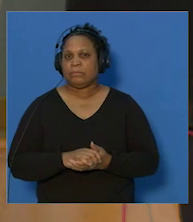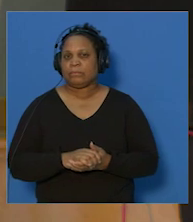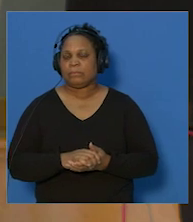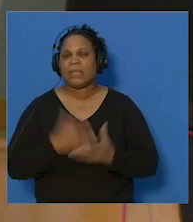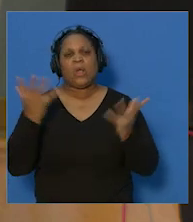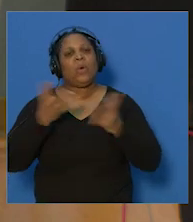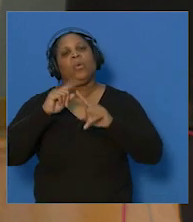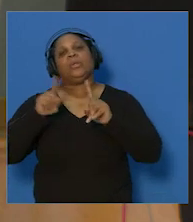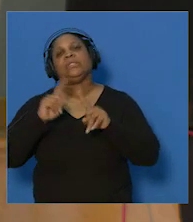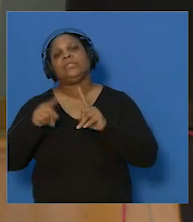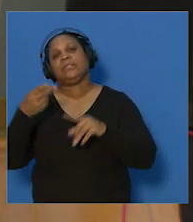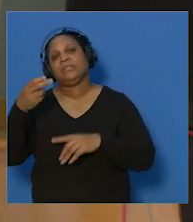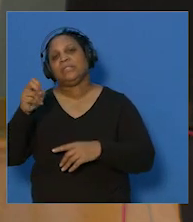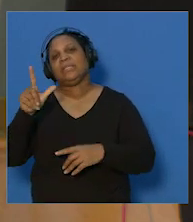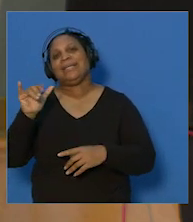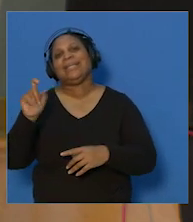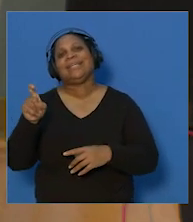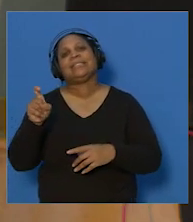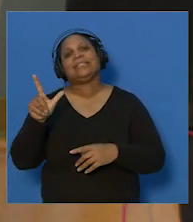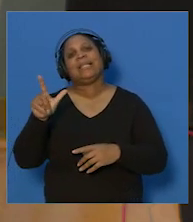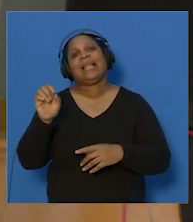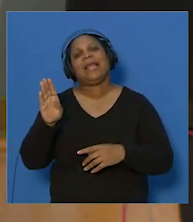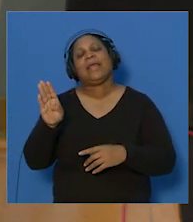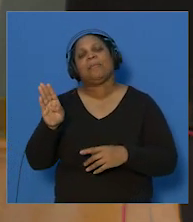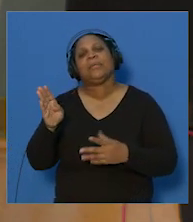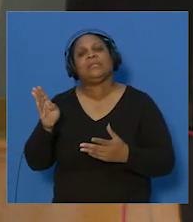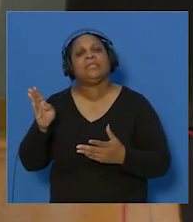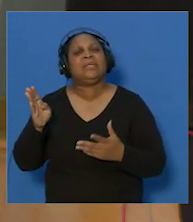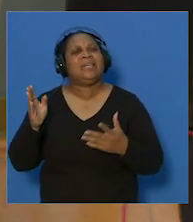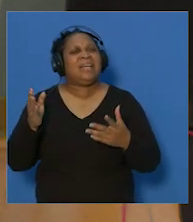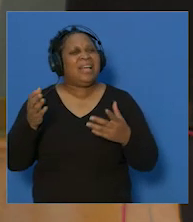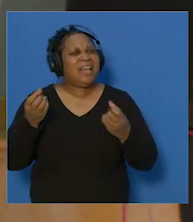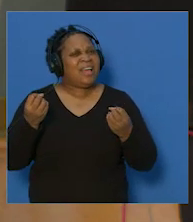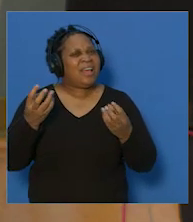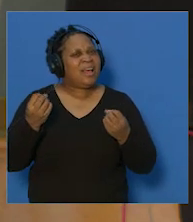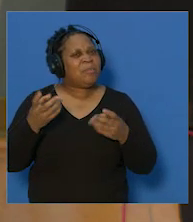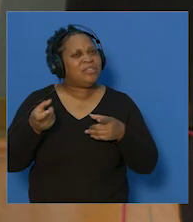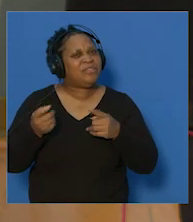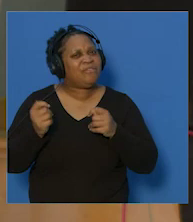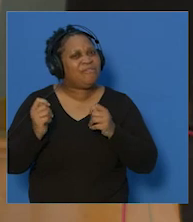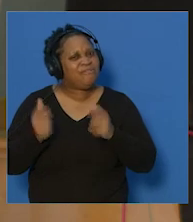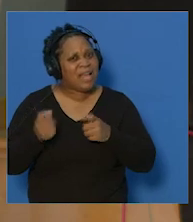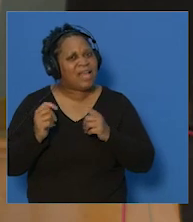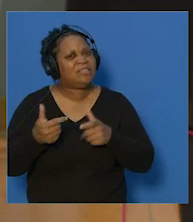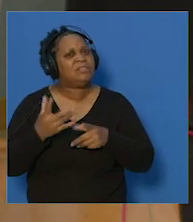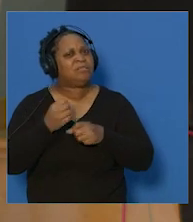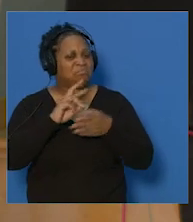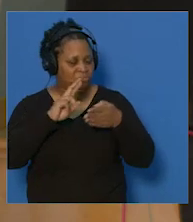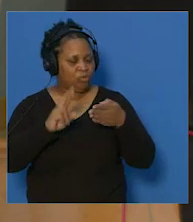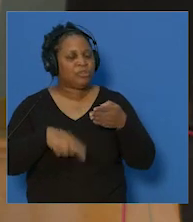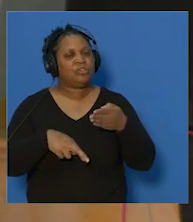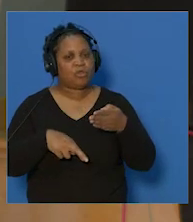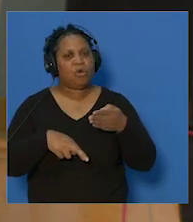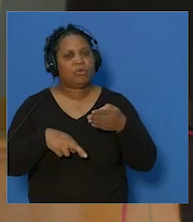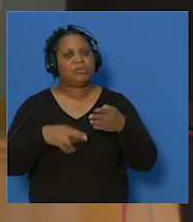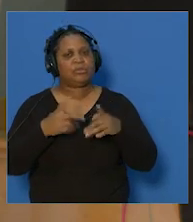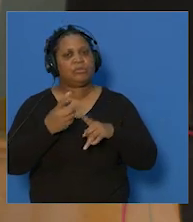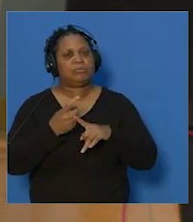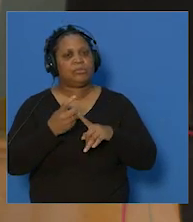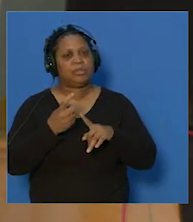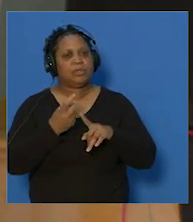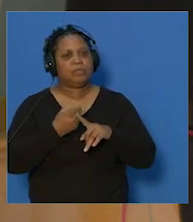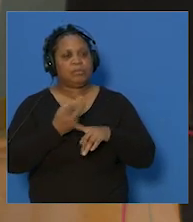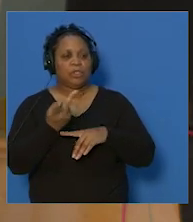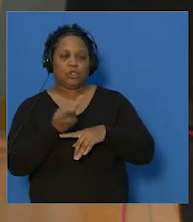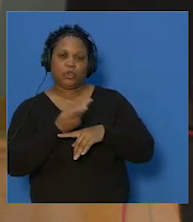is the difference between the Helix lab and how fast do you get the results from the two